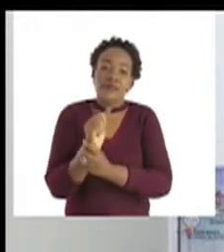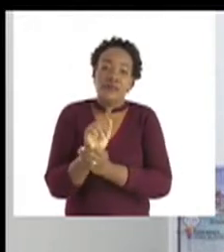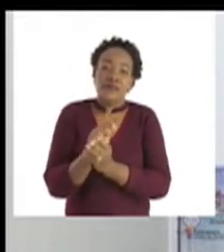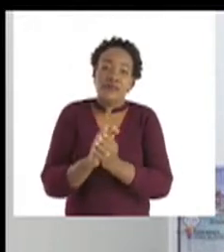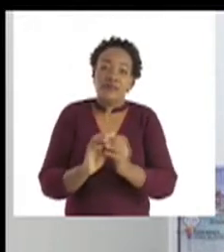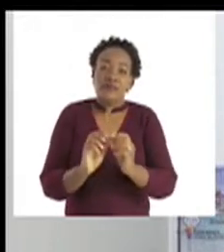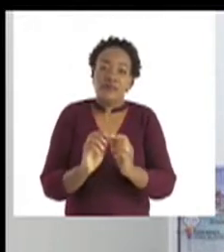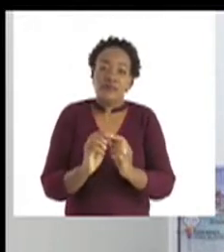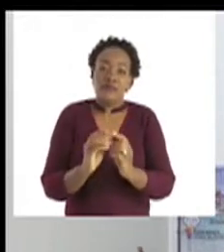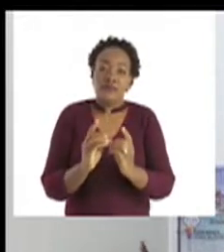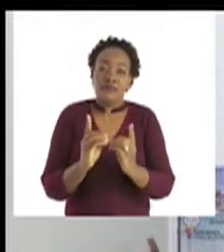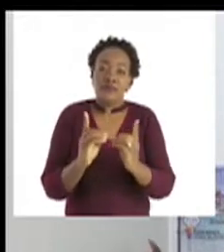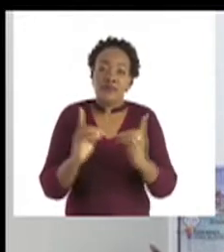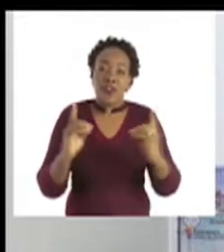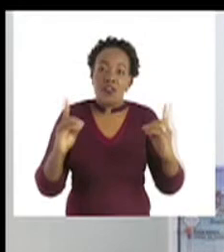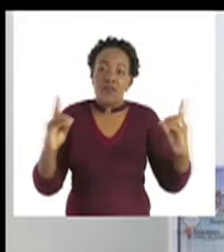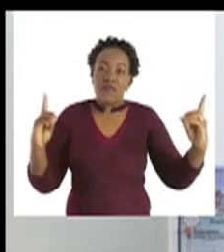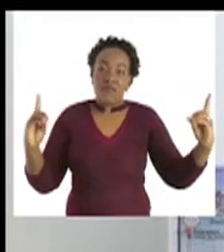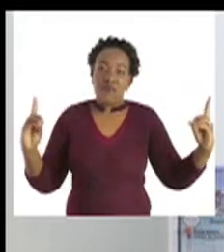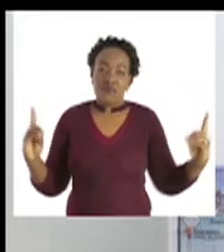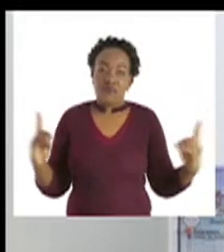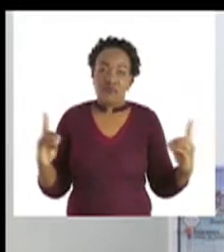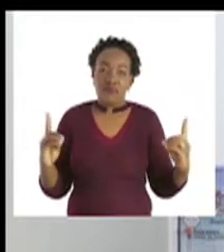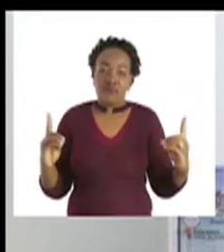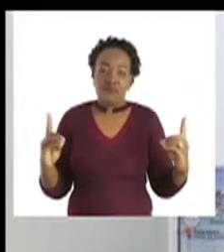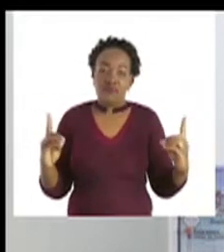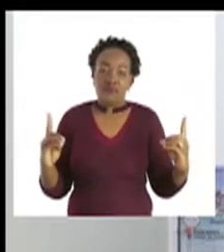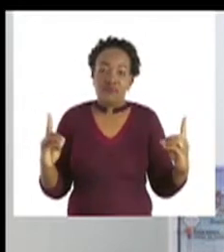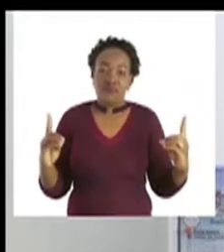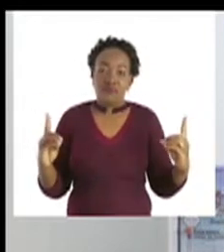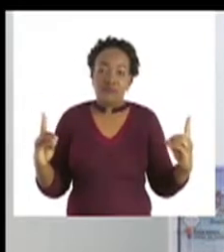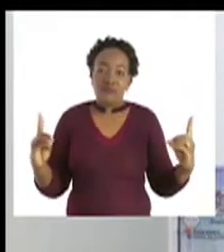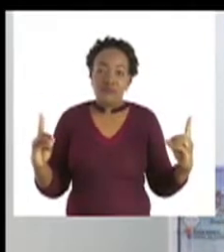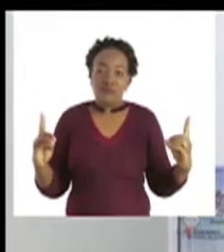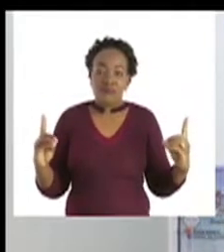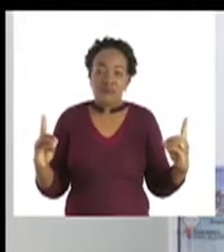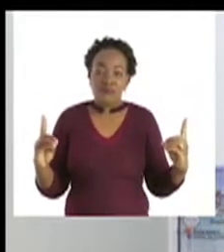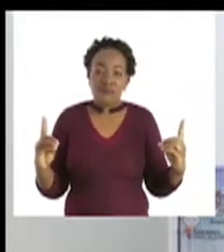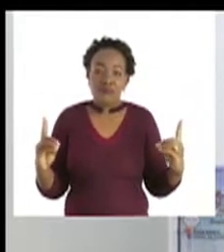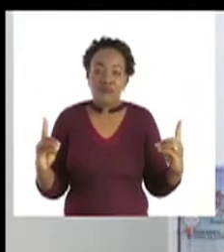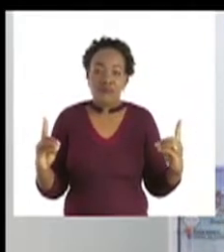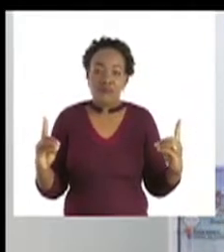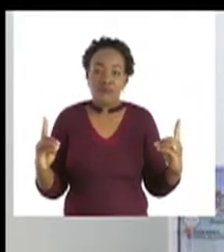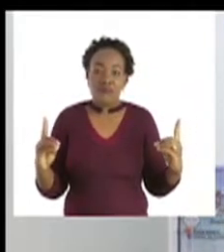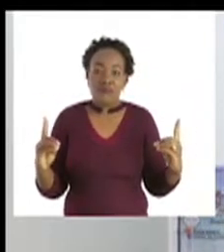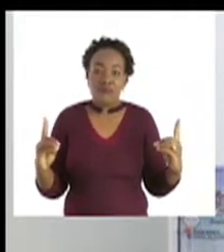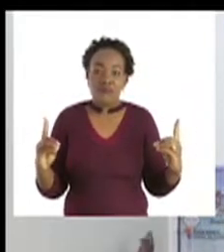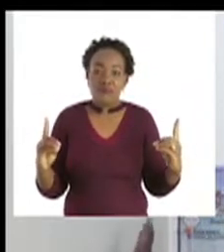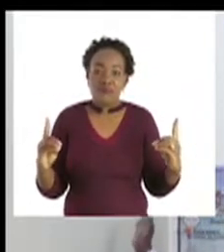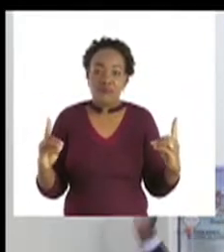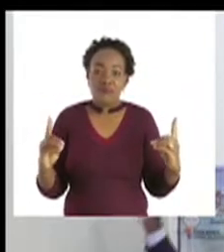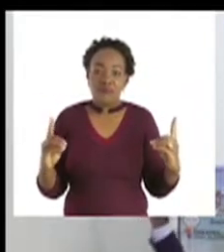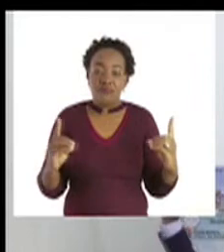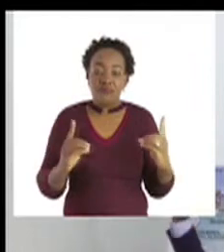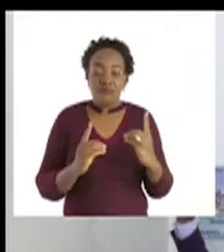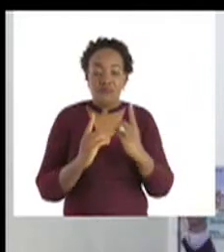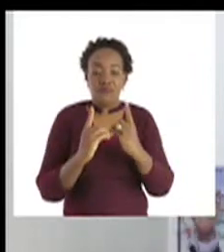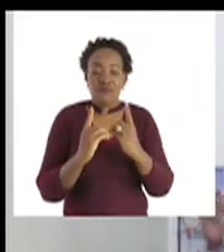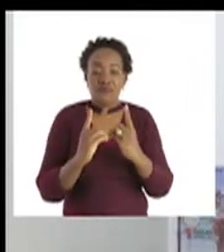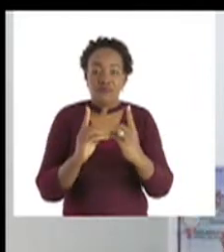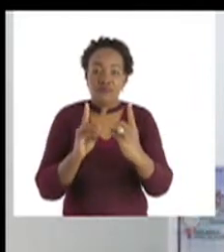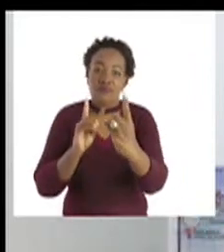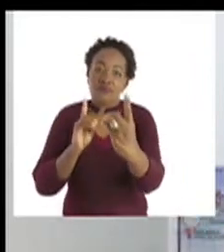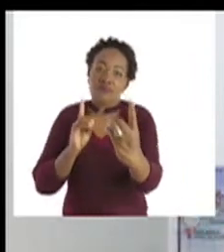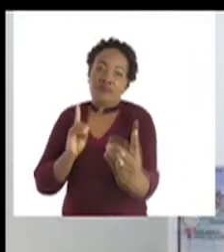Then we spread out our hands so that we don't touch the person next to us. And we also do